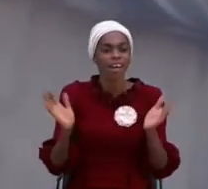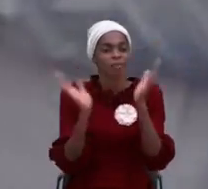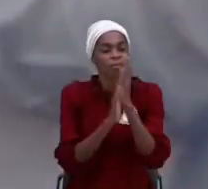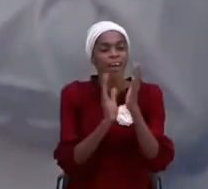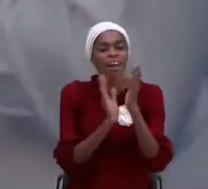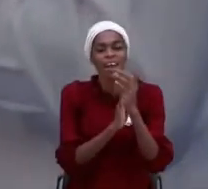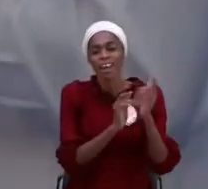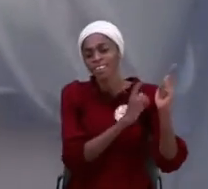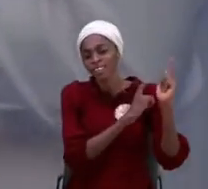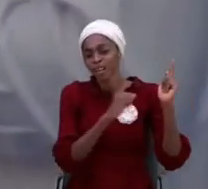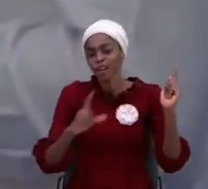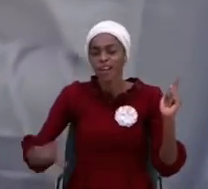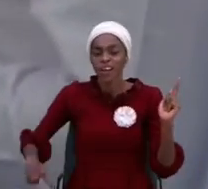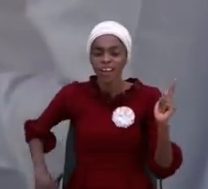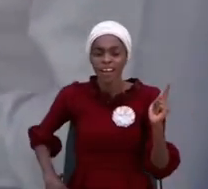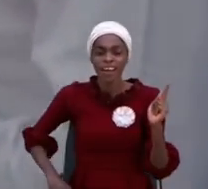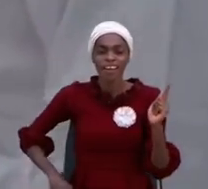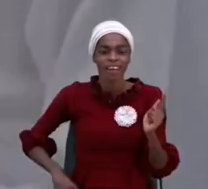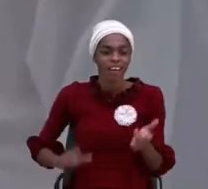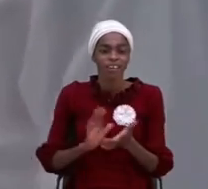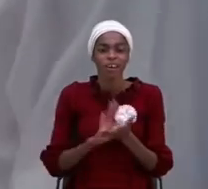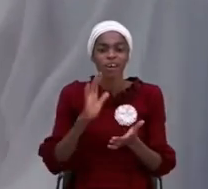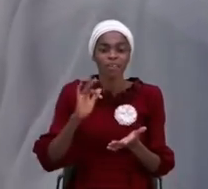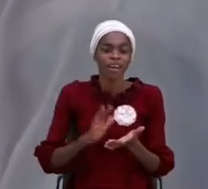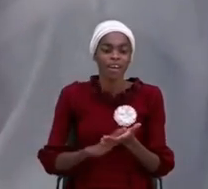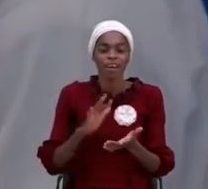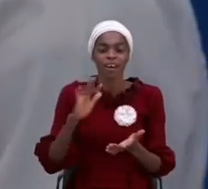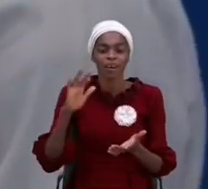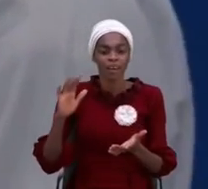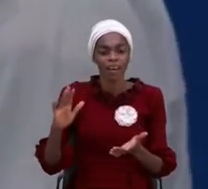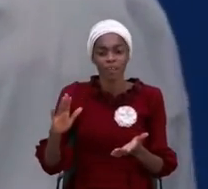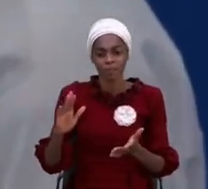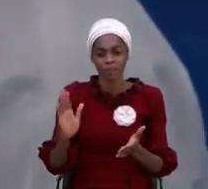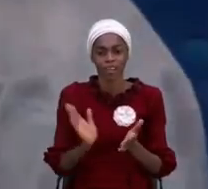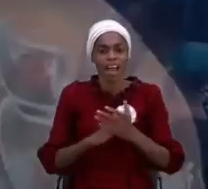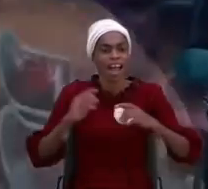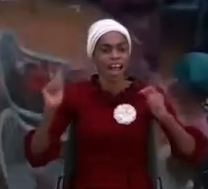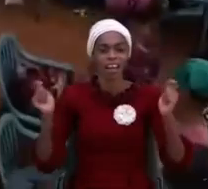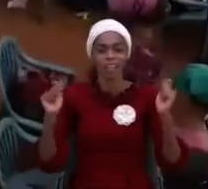hallelujah, praise His name. Glory, glory,